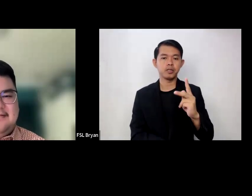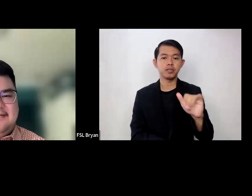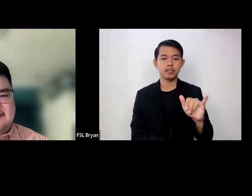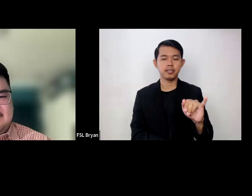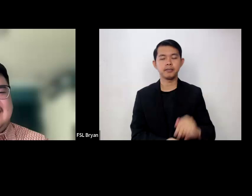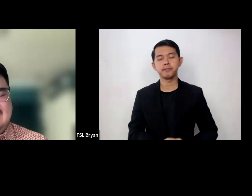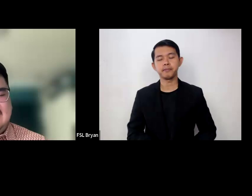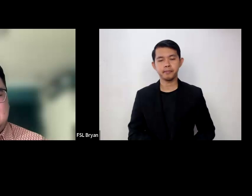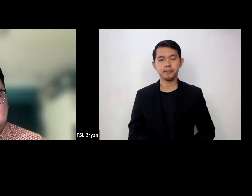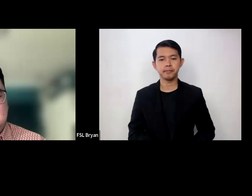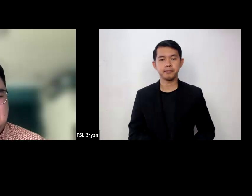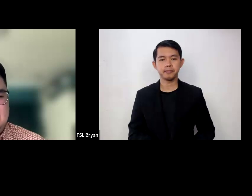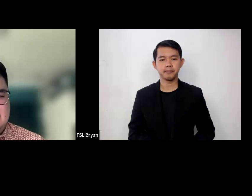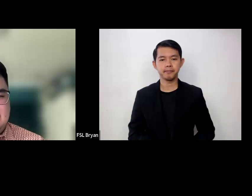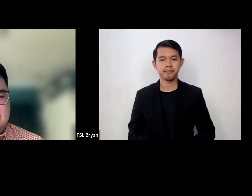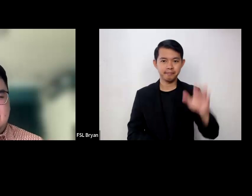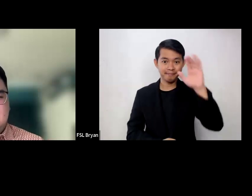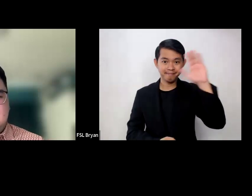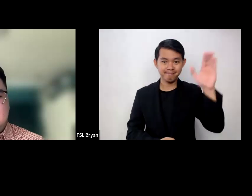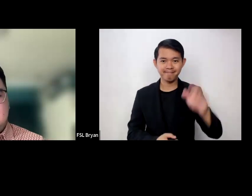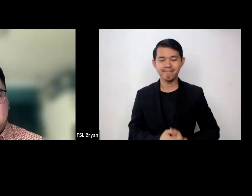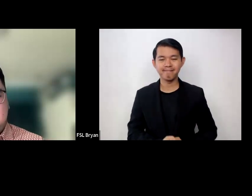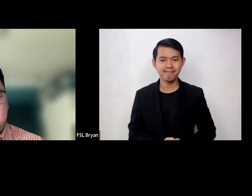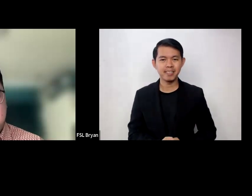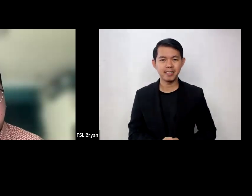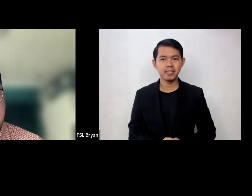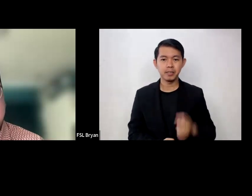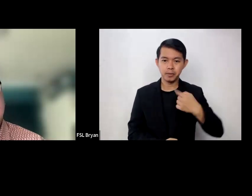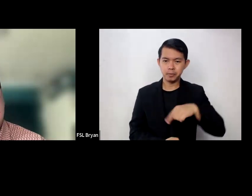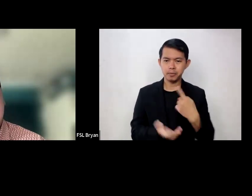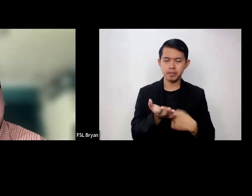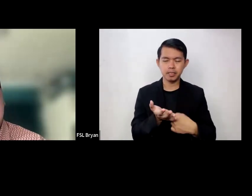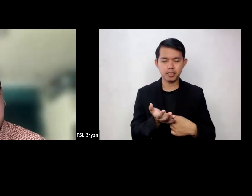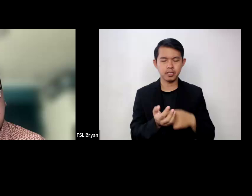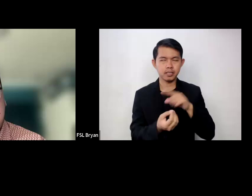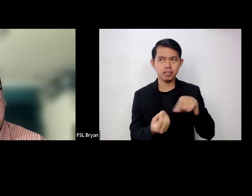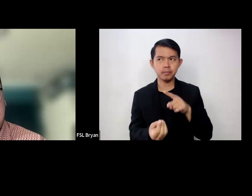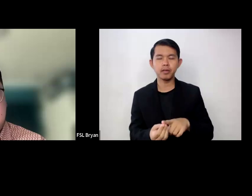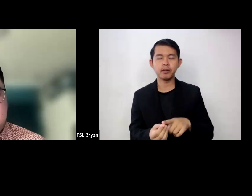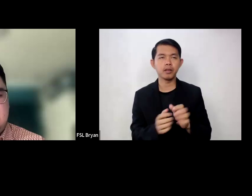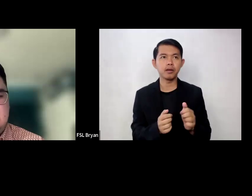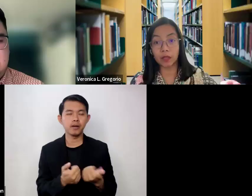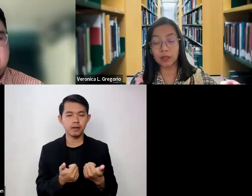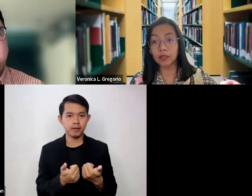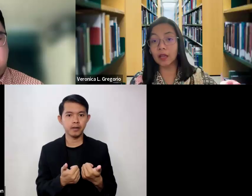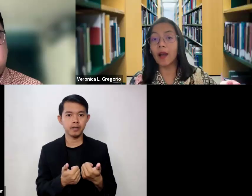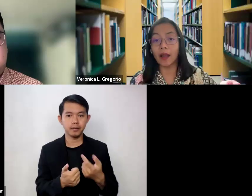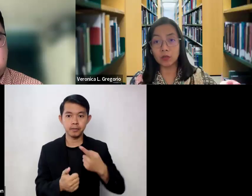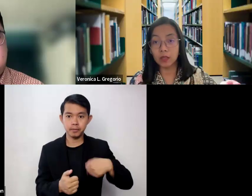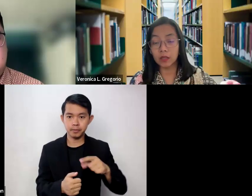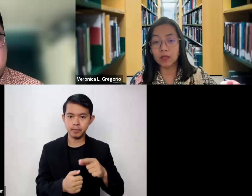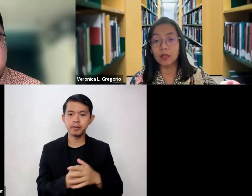Hi again. Yes, I think when we talk about how the field has